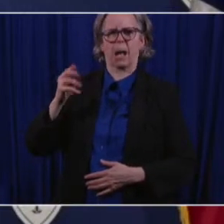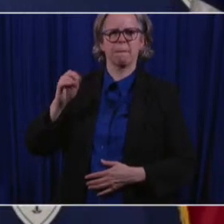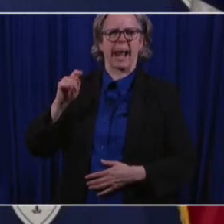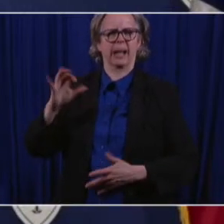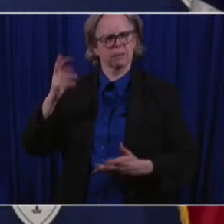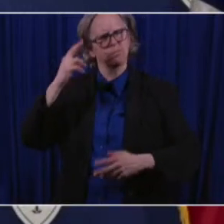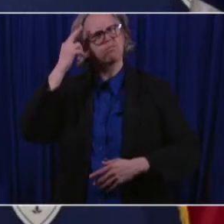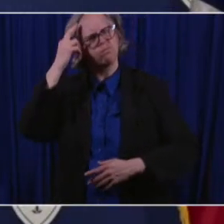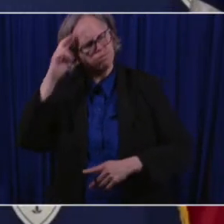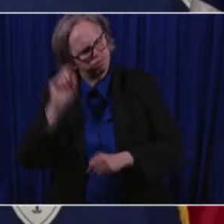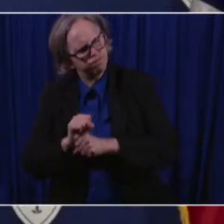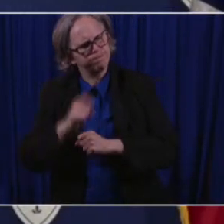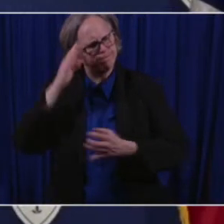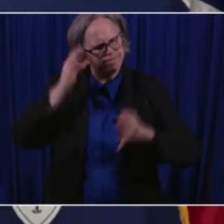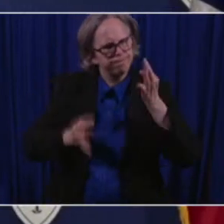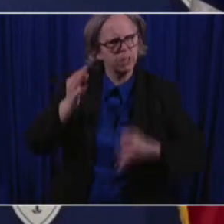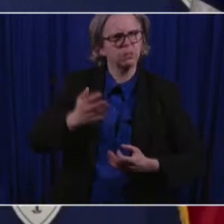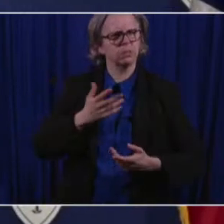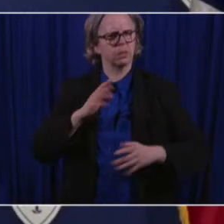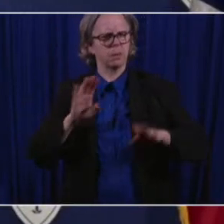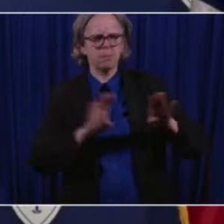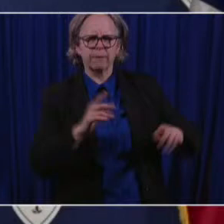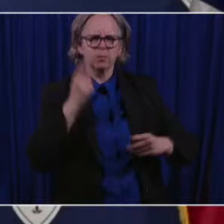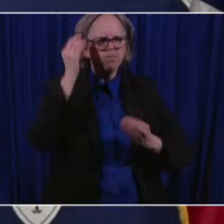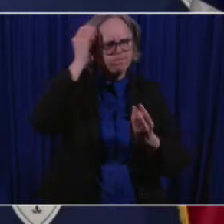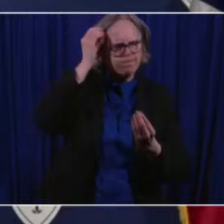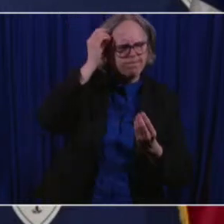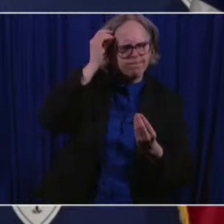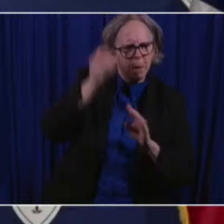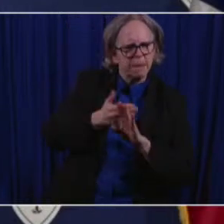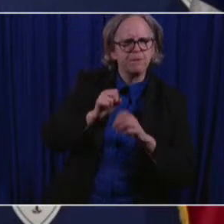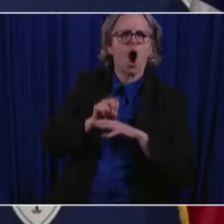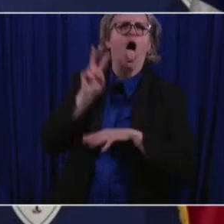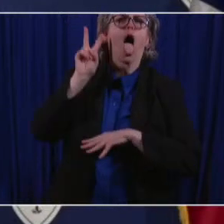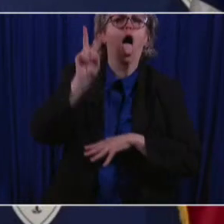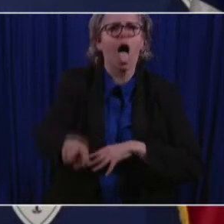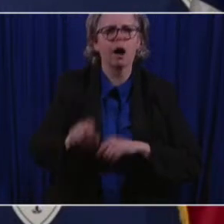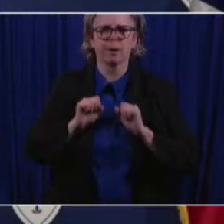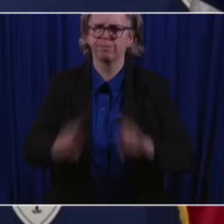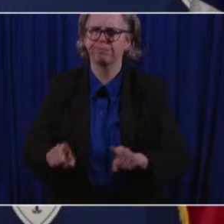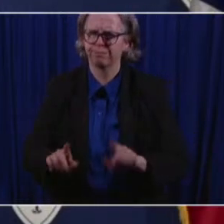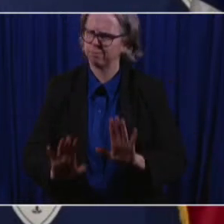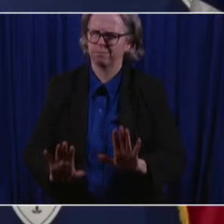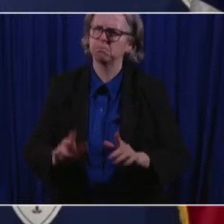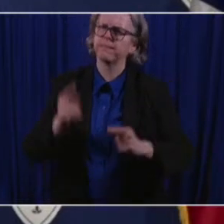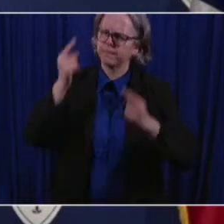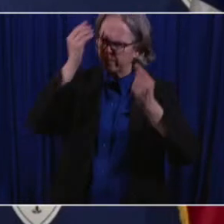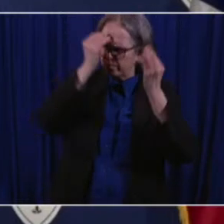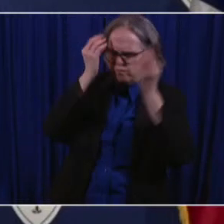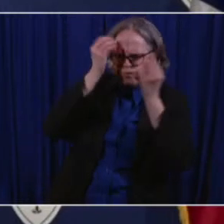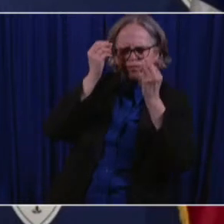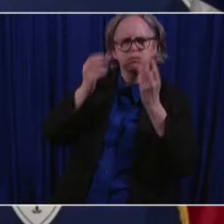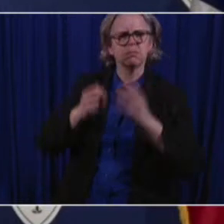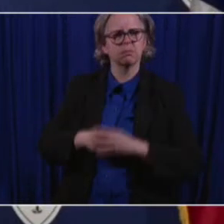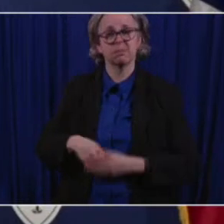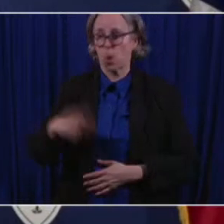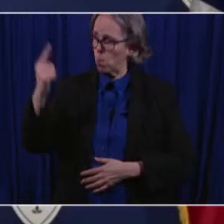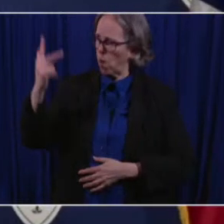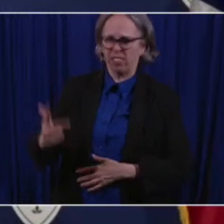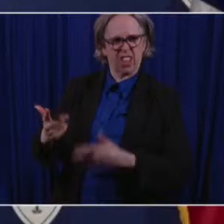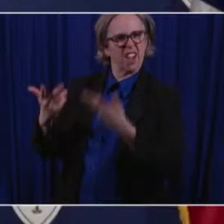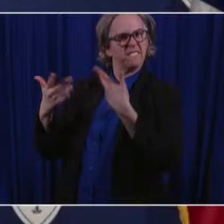And I think when they weigh things out, it's going to be clear. It's already been clear to over, you know, a third of us that they